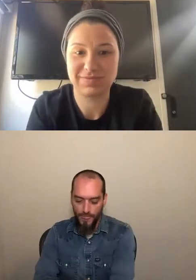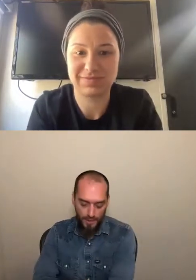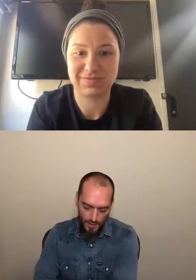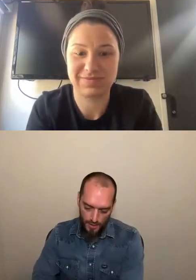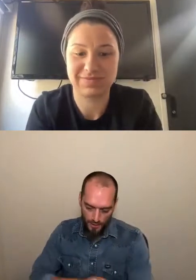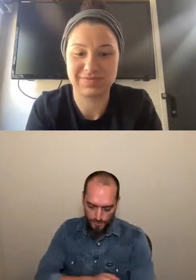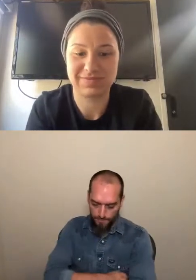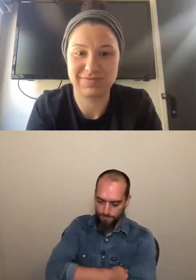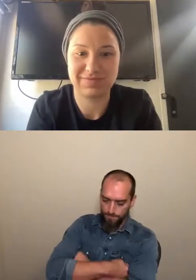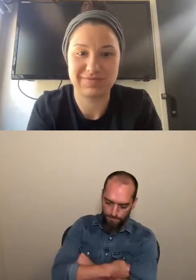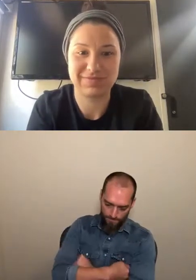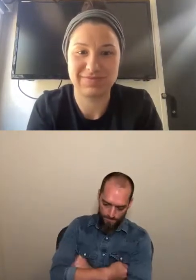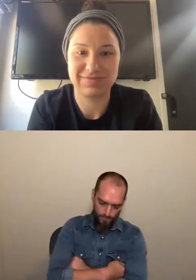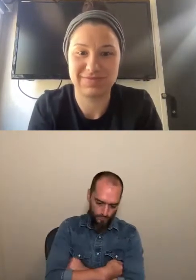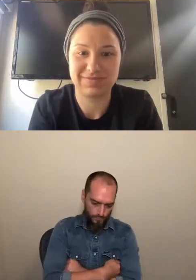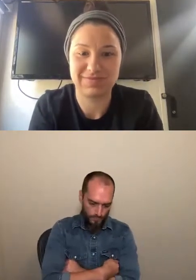But